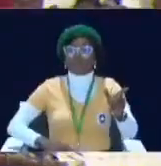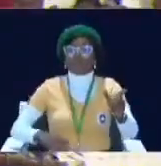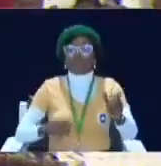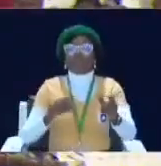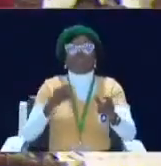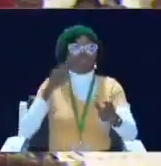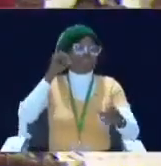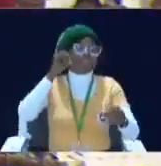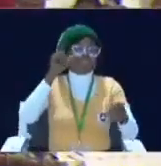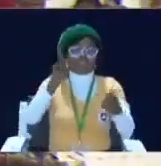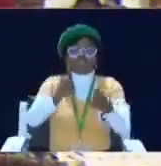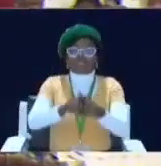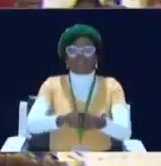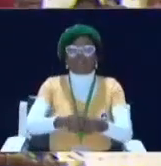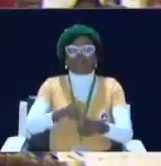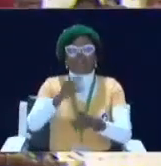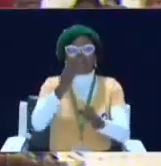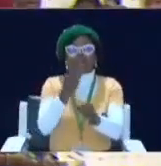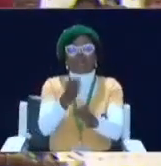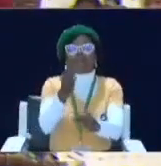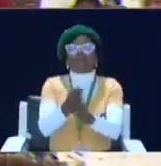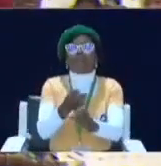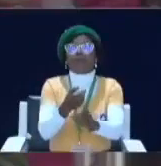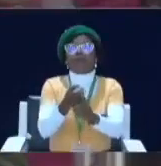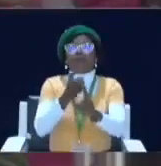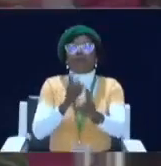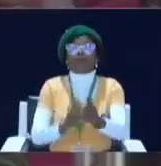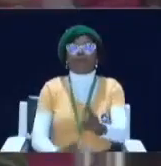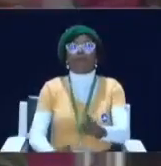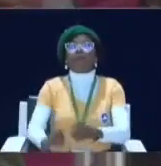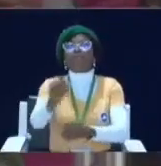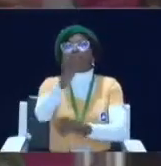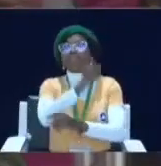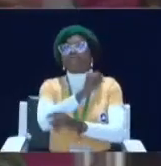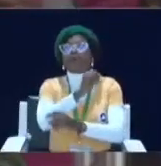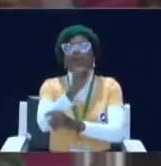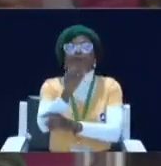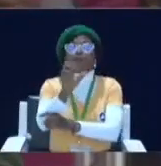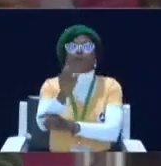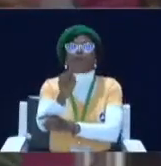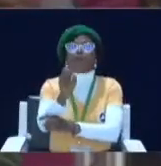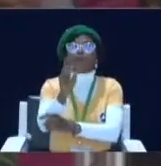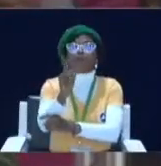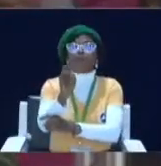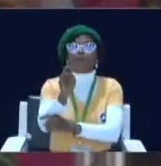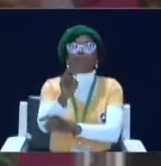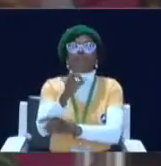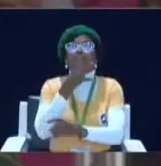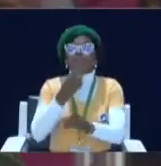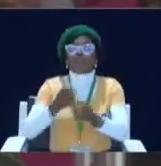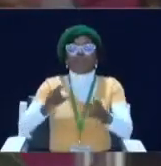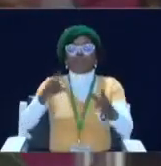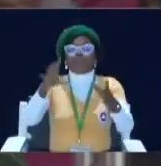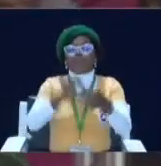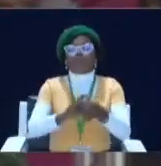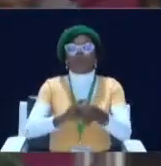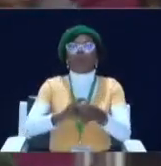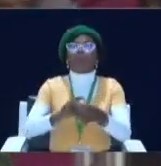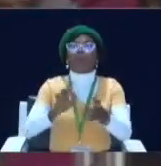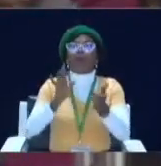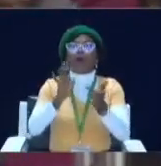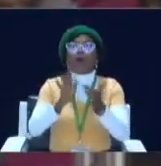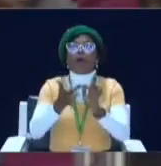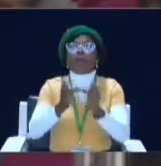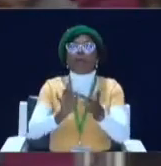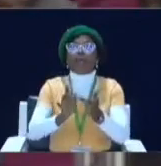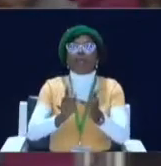Sister Faith Obalim from South Sudan joined the September Holy Ghost service online and